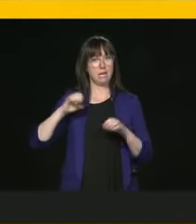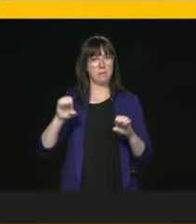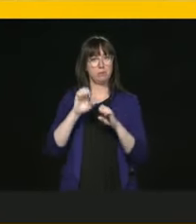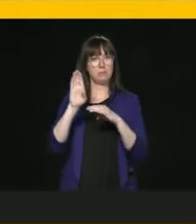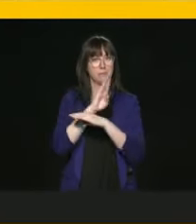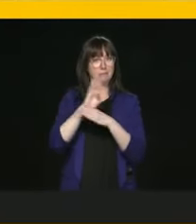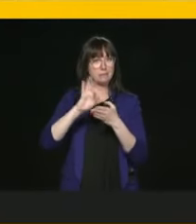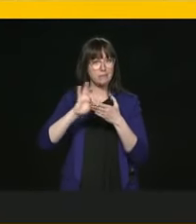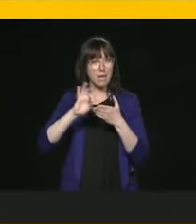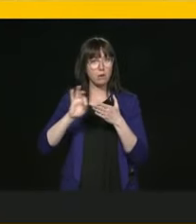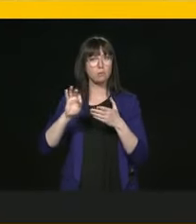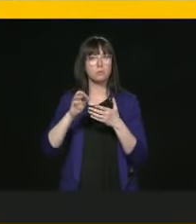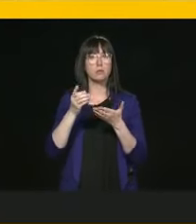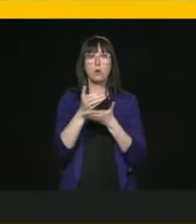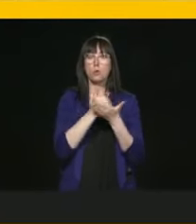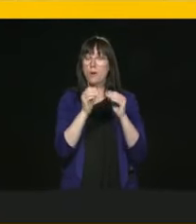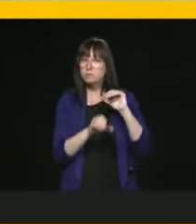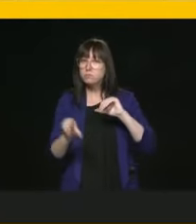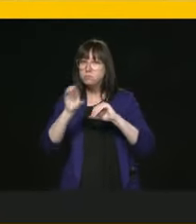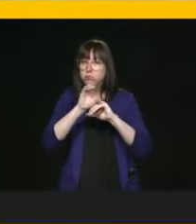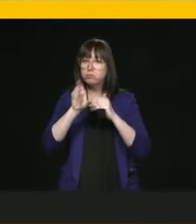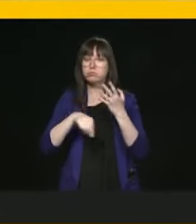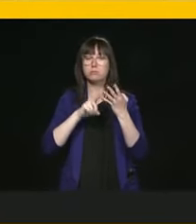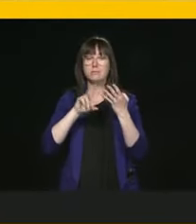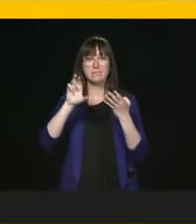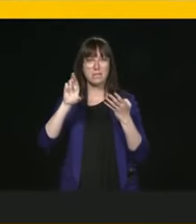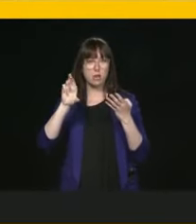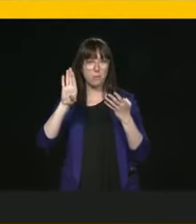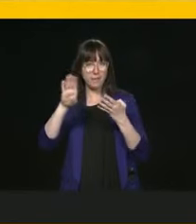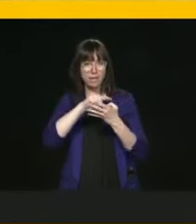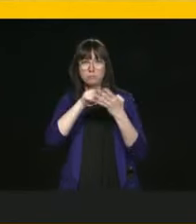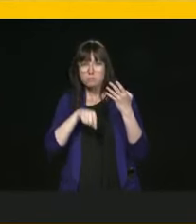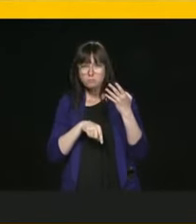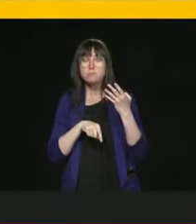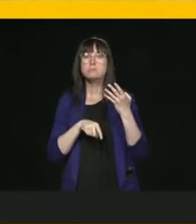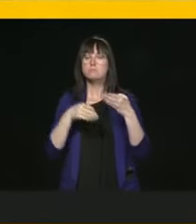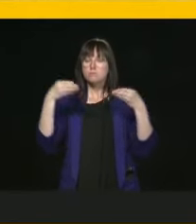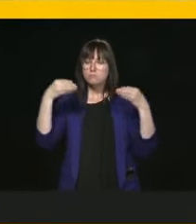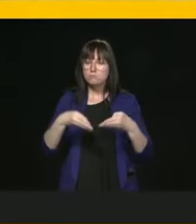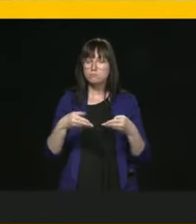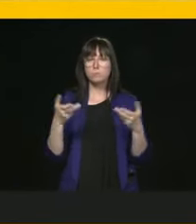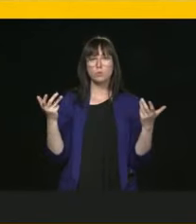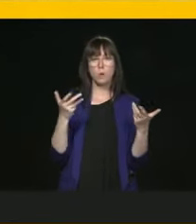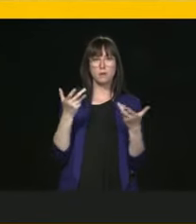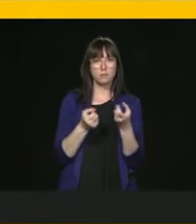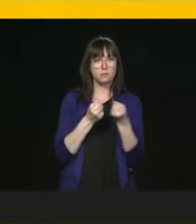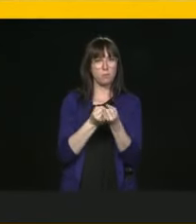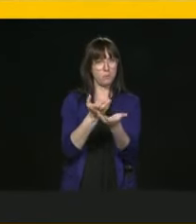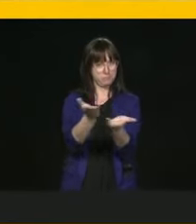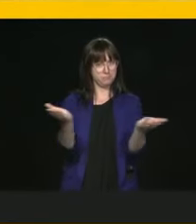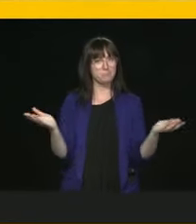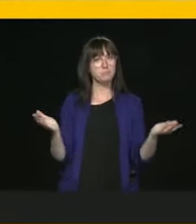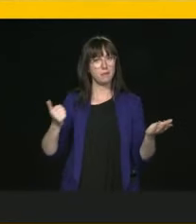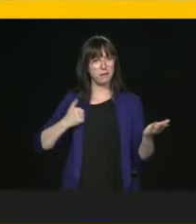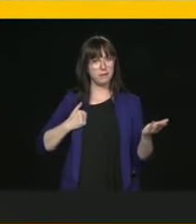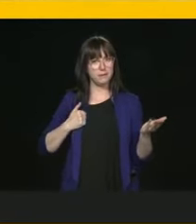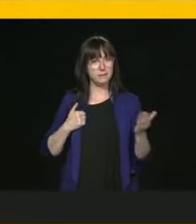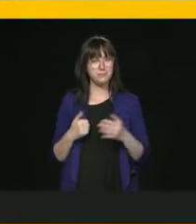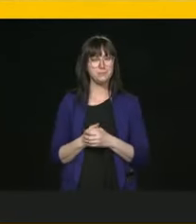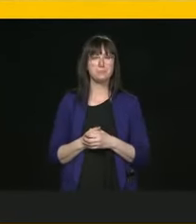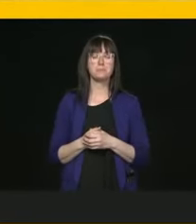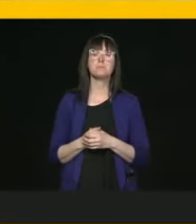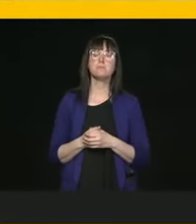wage subsidy, and the Canada Emergency Response Benefit, we're focused on helping you. It